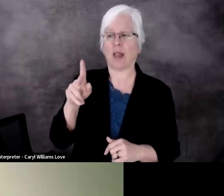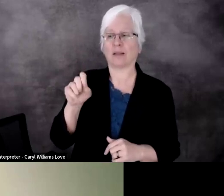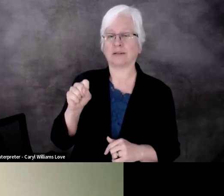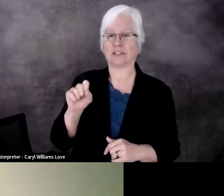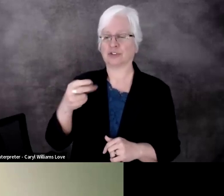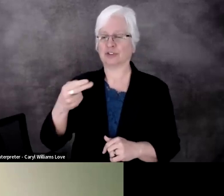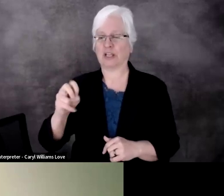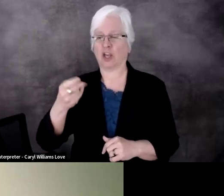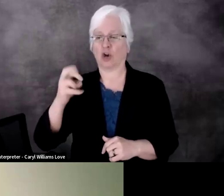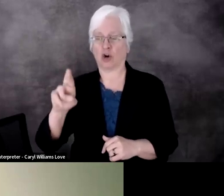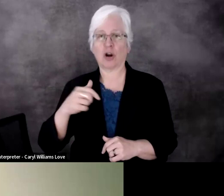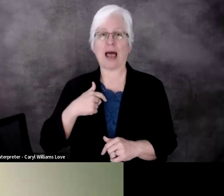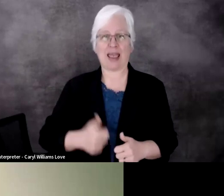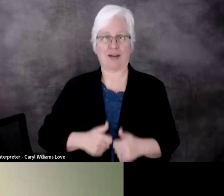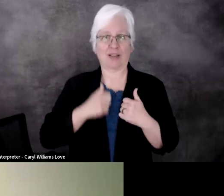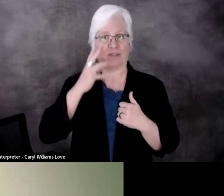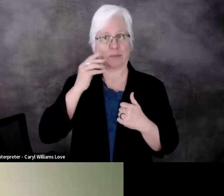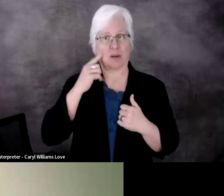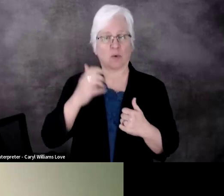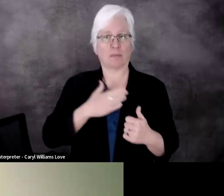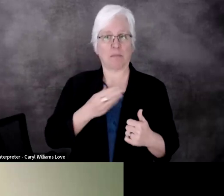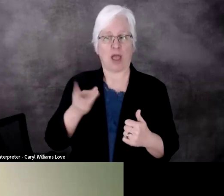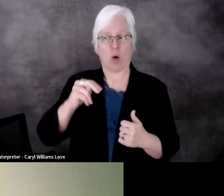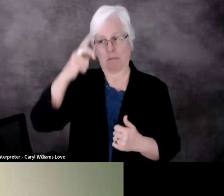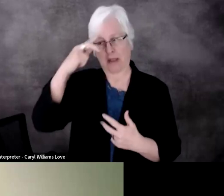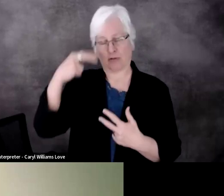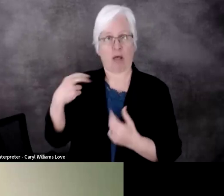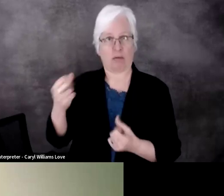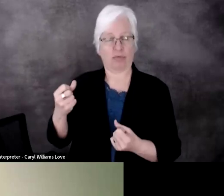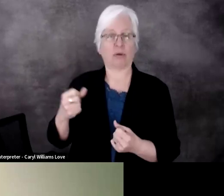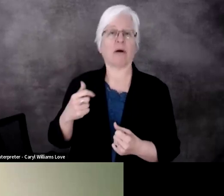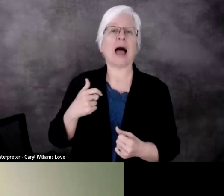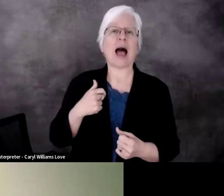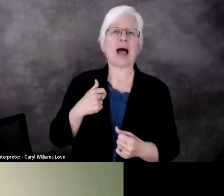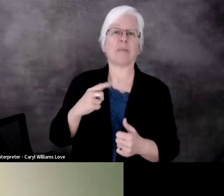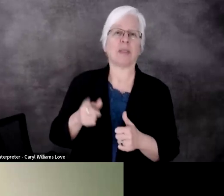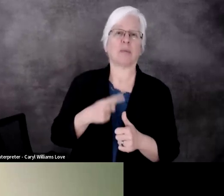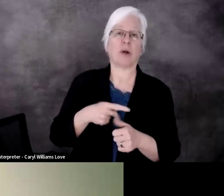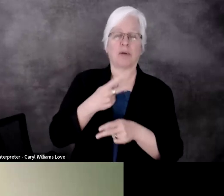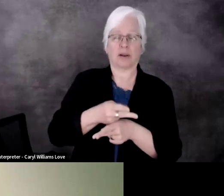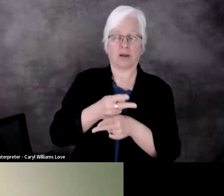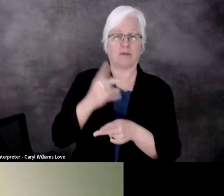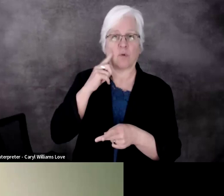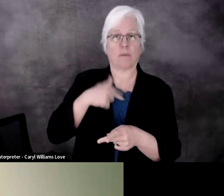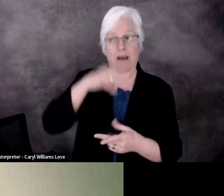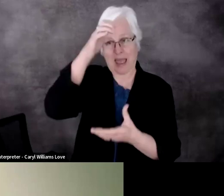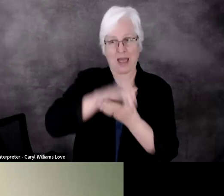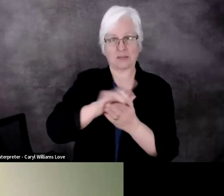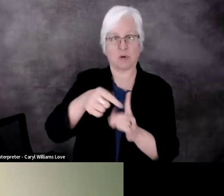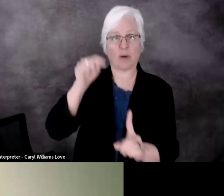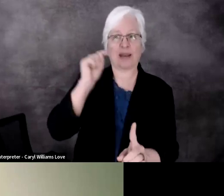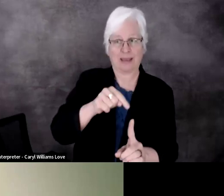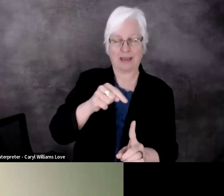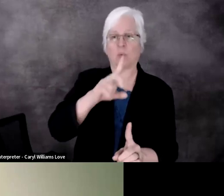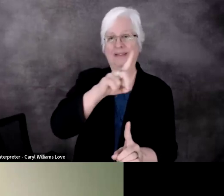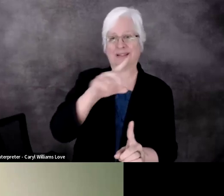lived experience with my own mental health condition. I've been the primary caregiver for my husband when he was disabled by his mental health